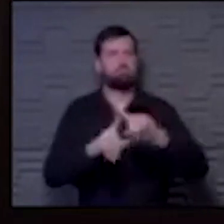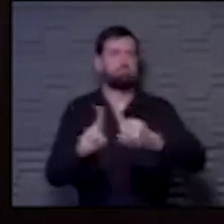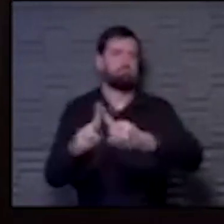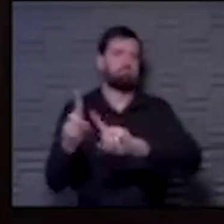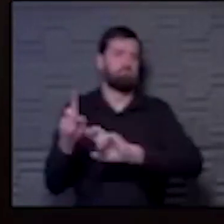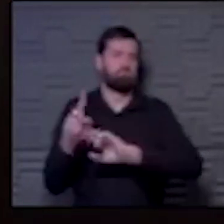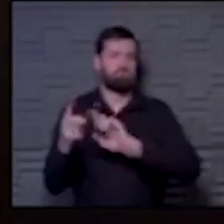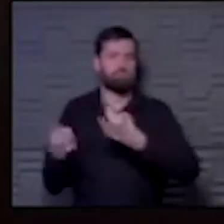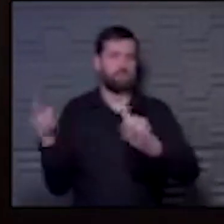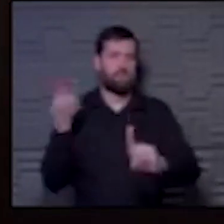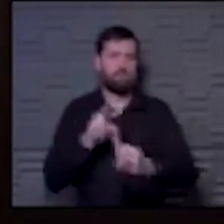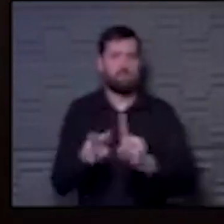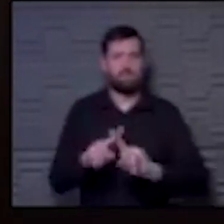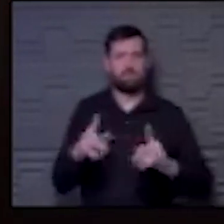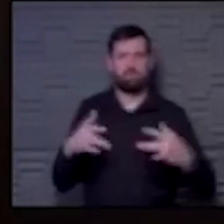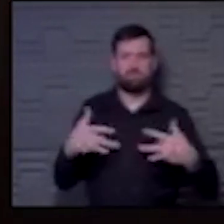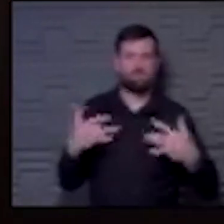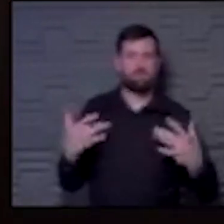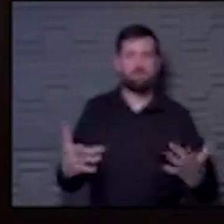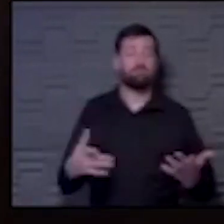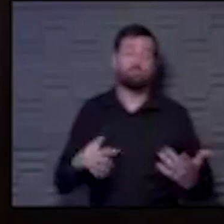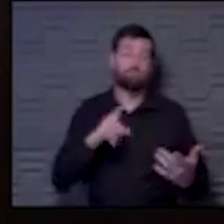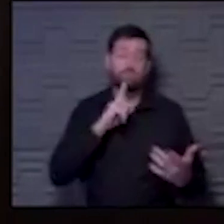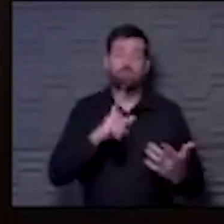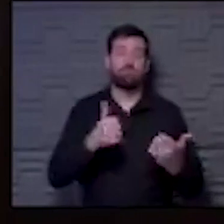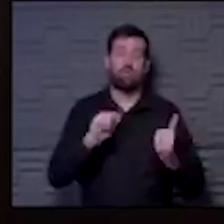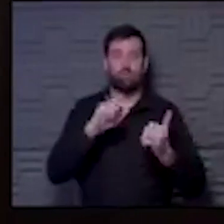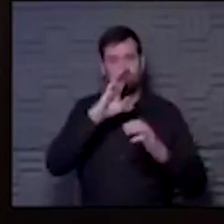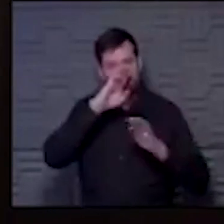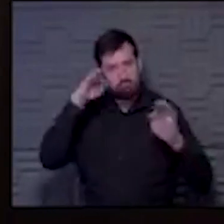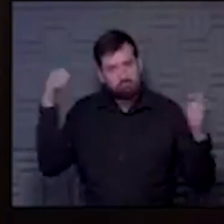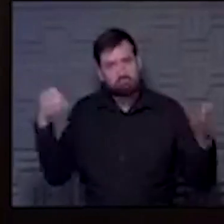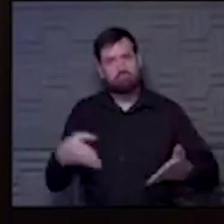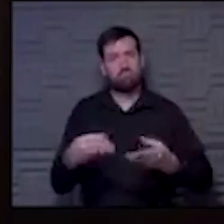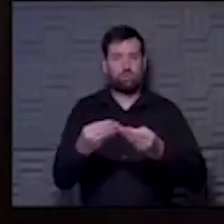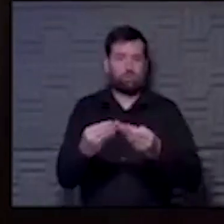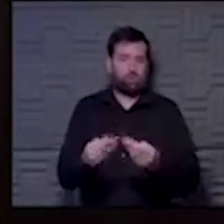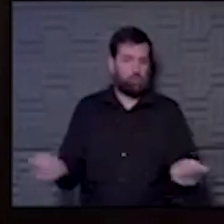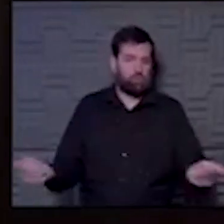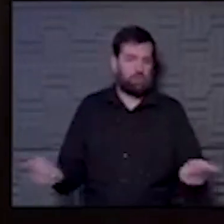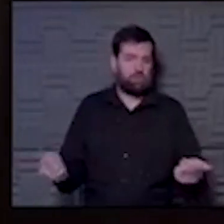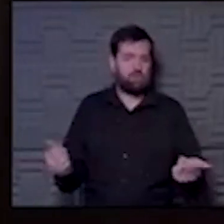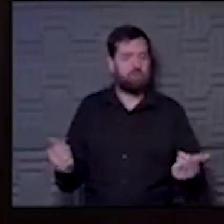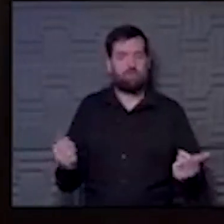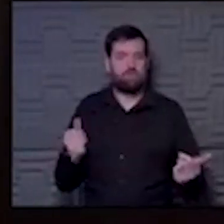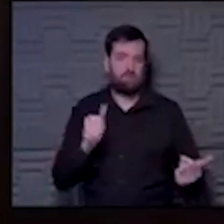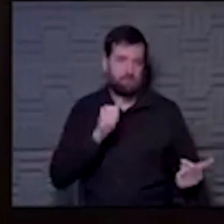usually they don't bring, I mean, we really try to stay focused on a solution instead of like bringing,